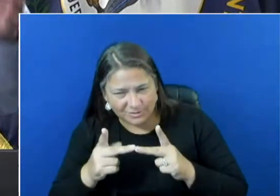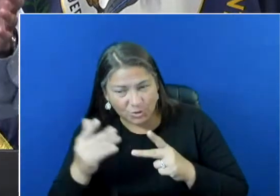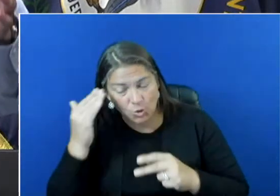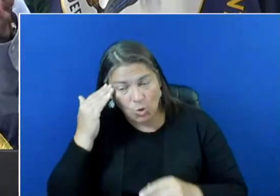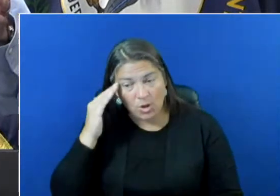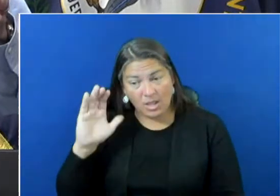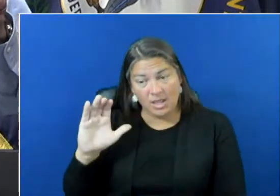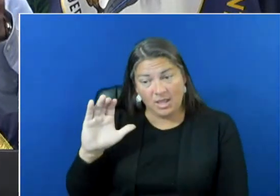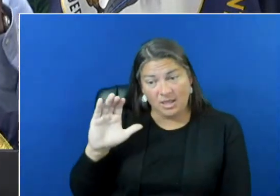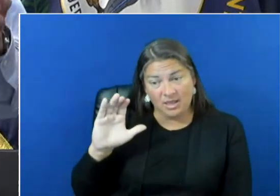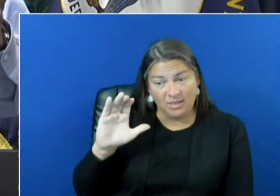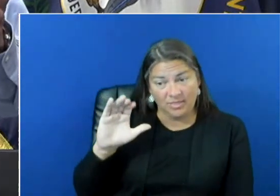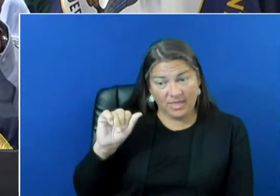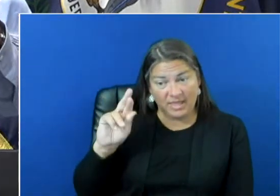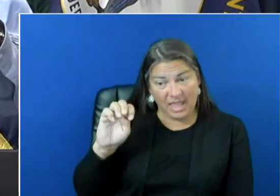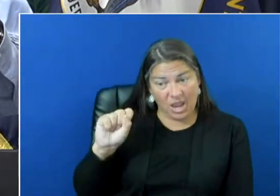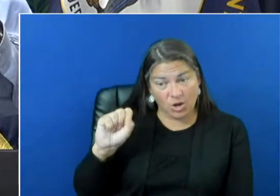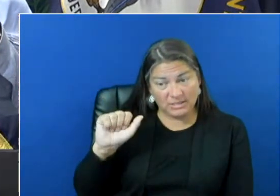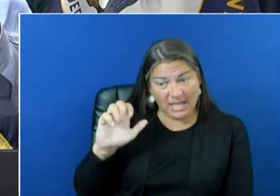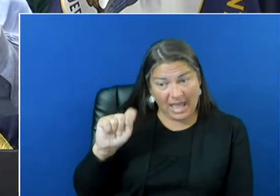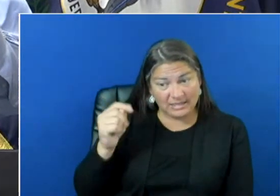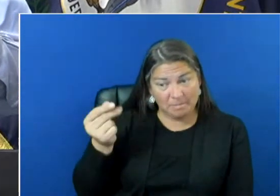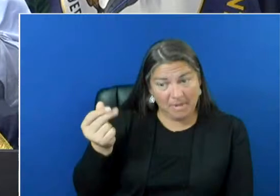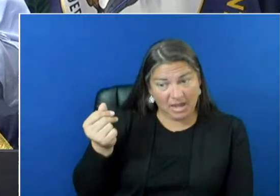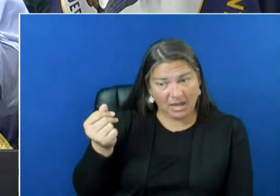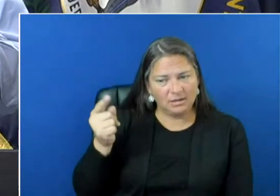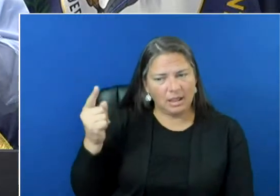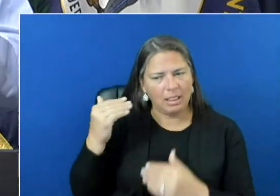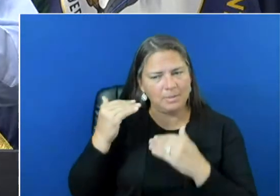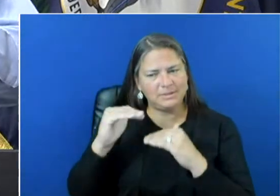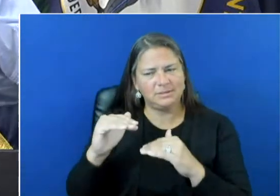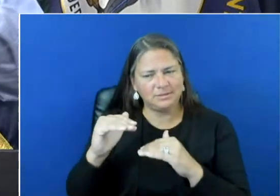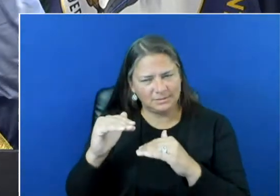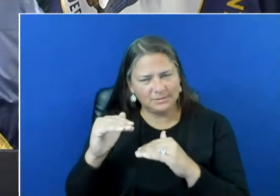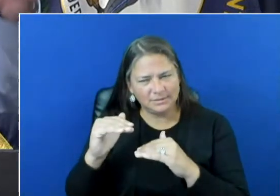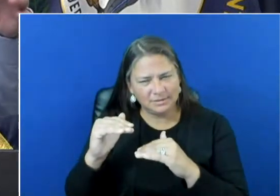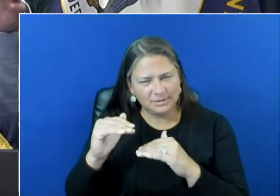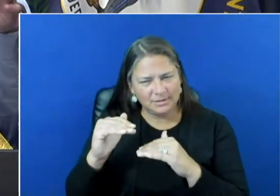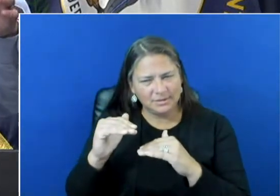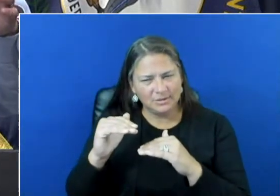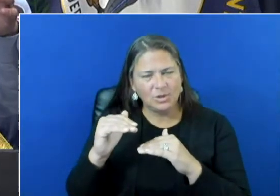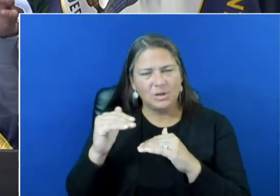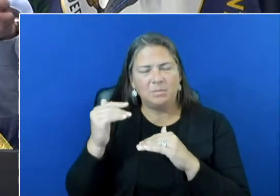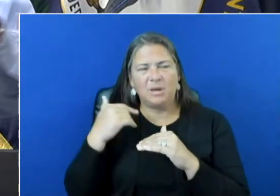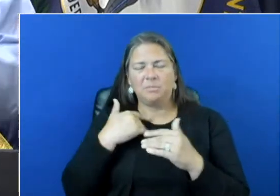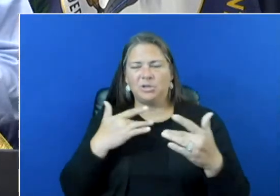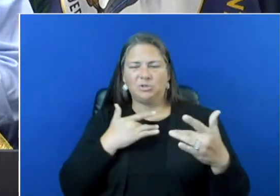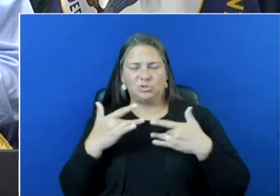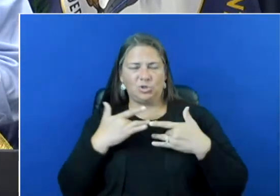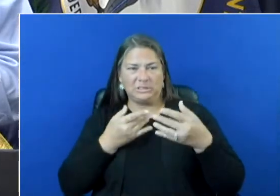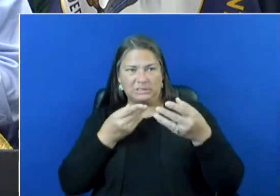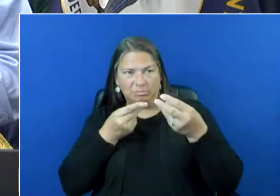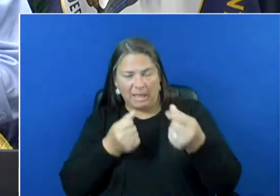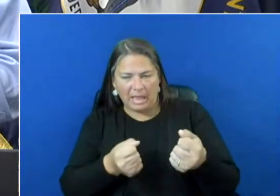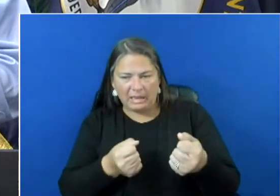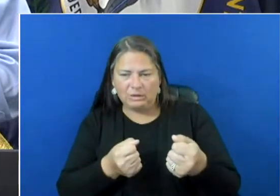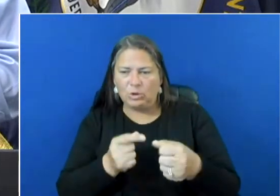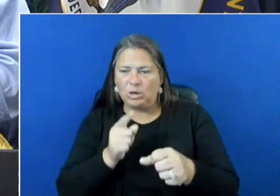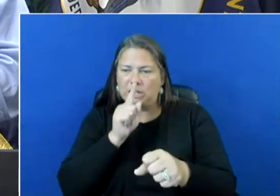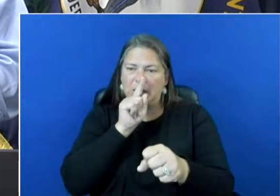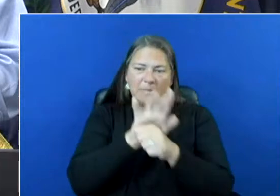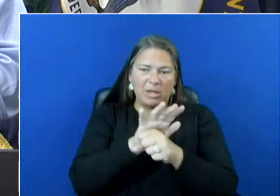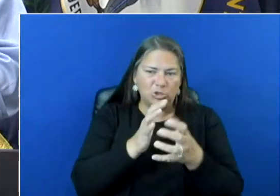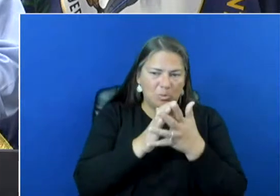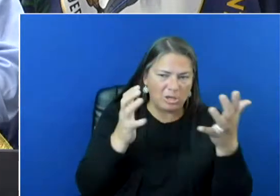do things like this, is limited. And my concern would be spending or committing too much of it when that next good idea